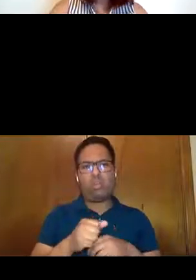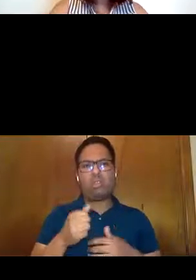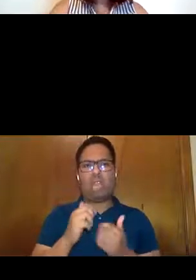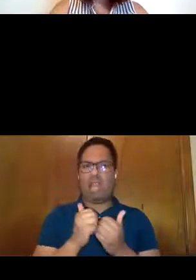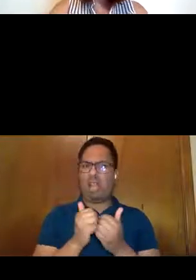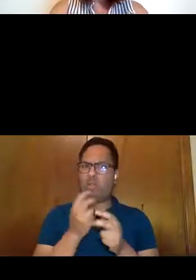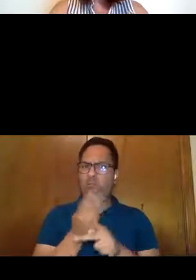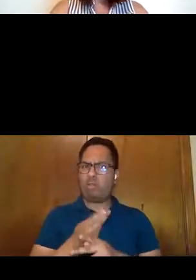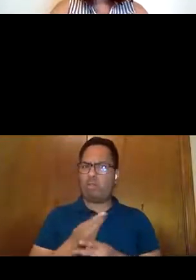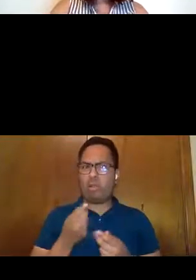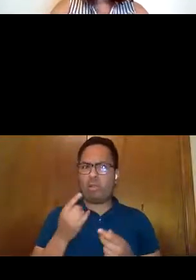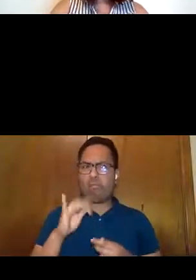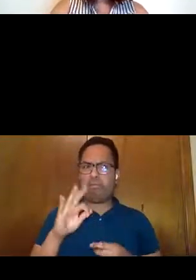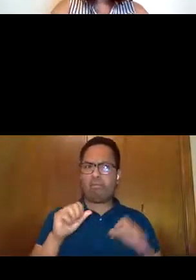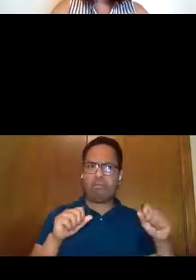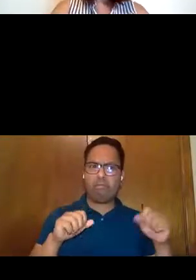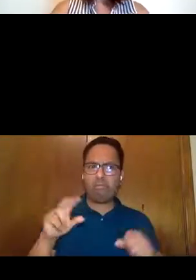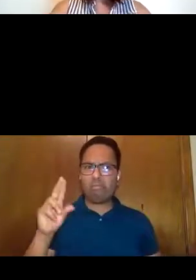out.